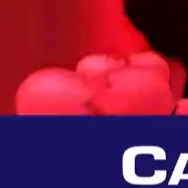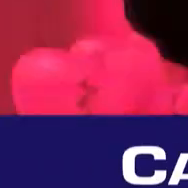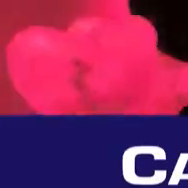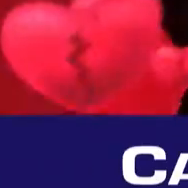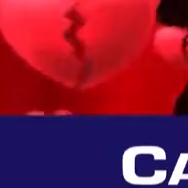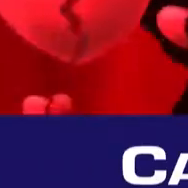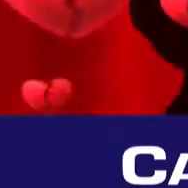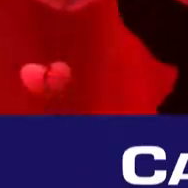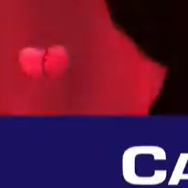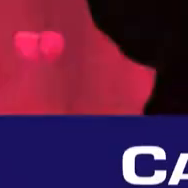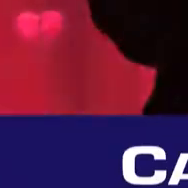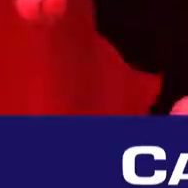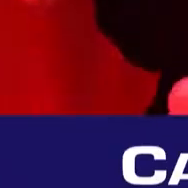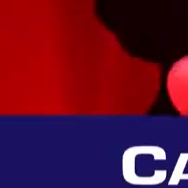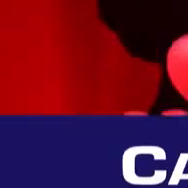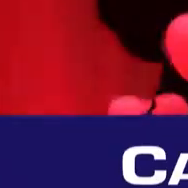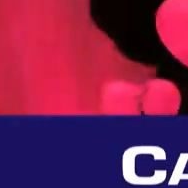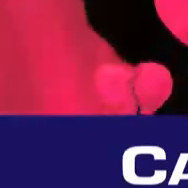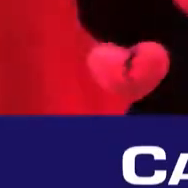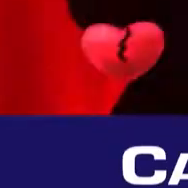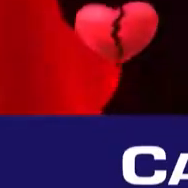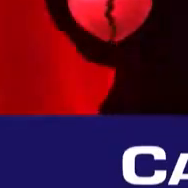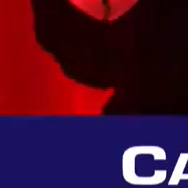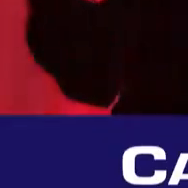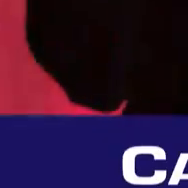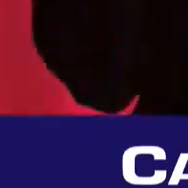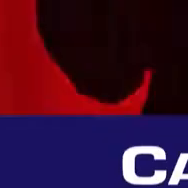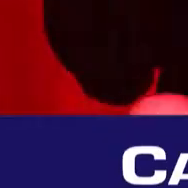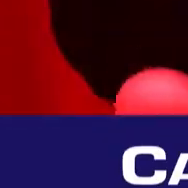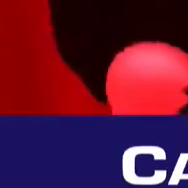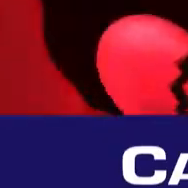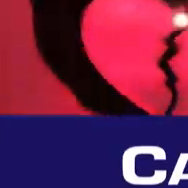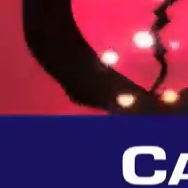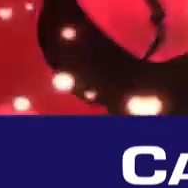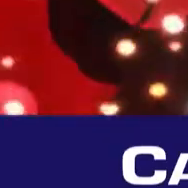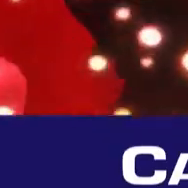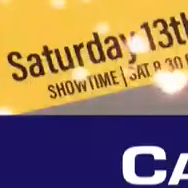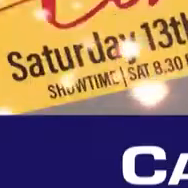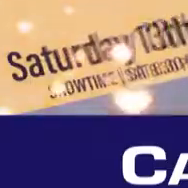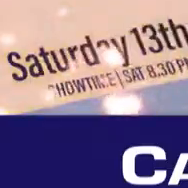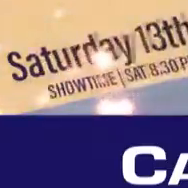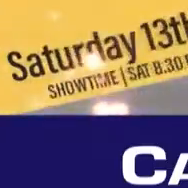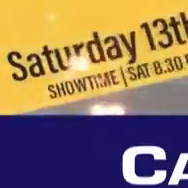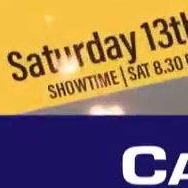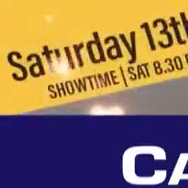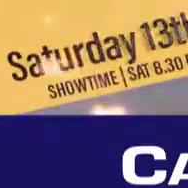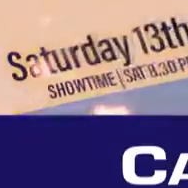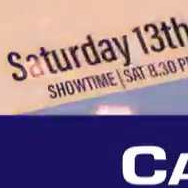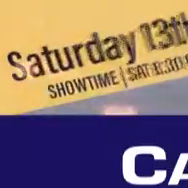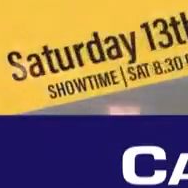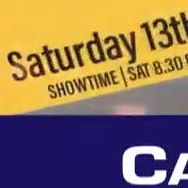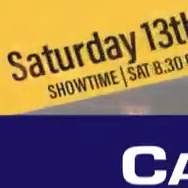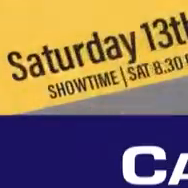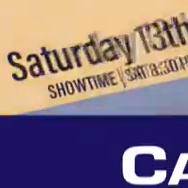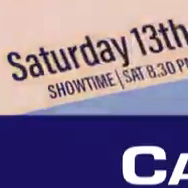my body and I'm not in the mood. Yeah, but you haven't been in the mood for the last 6 months. Yes, we are back at Queen's Hall for two nights only. On Saturday the